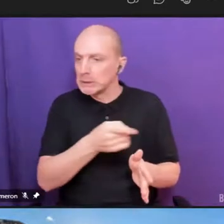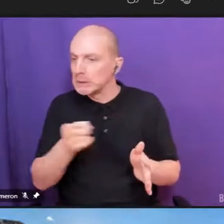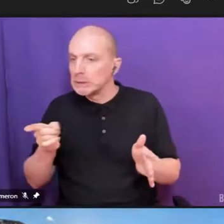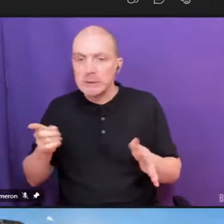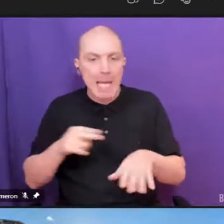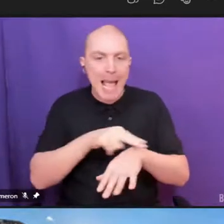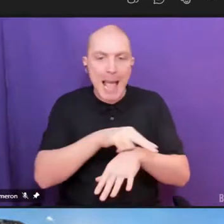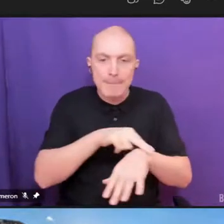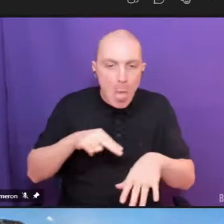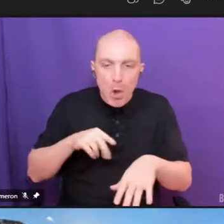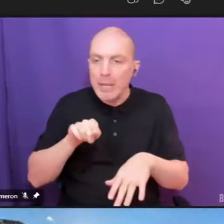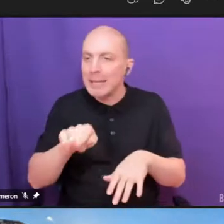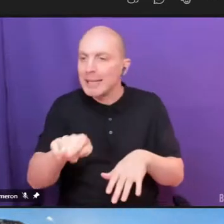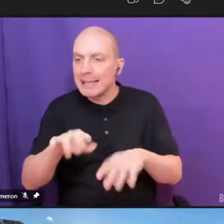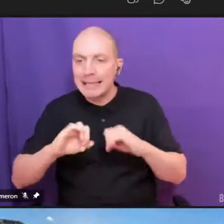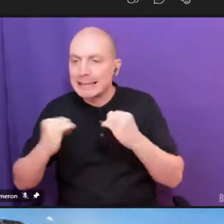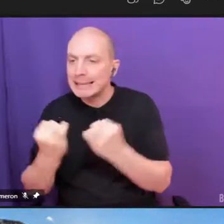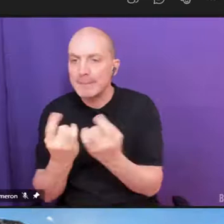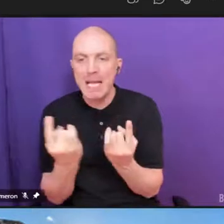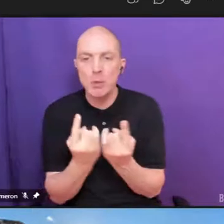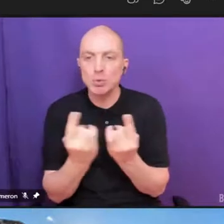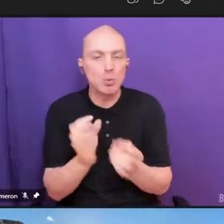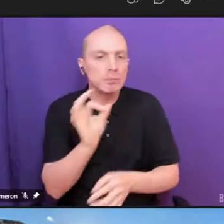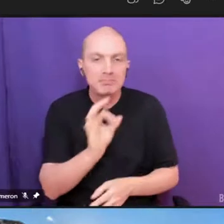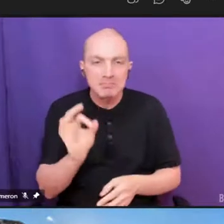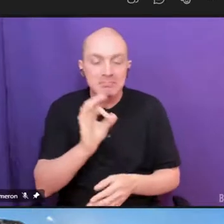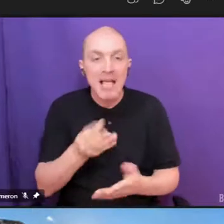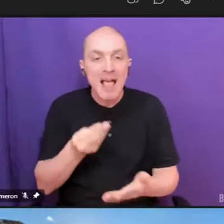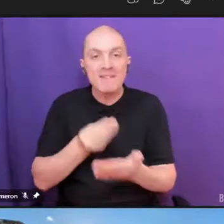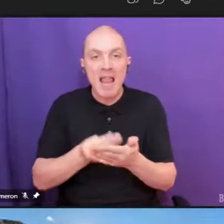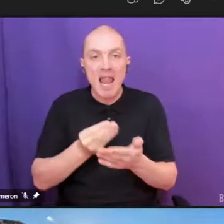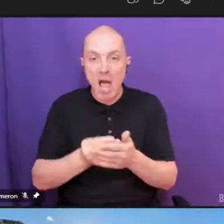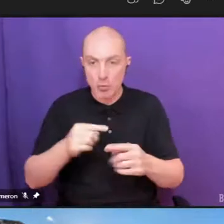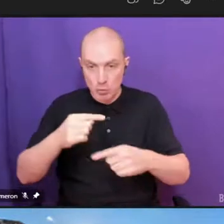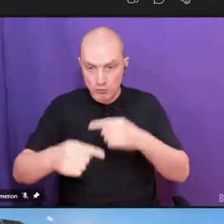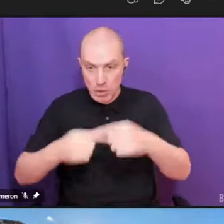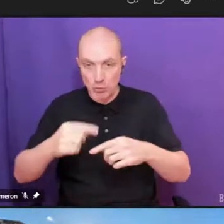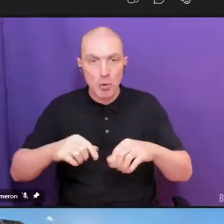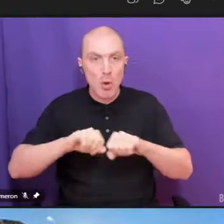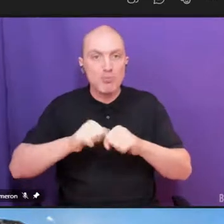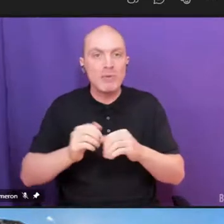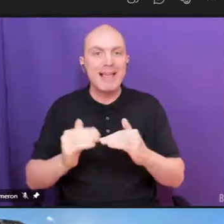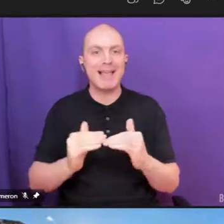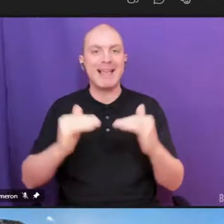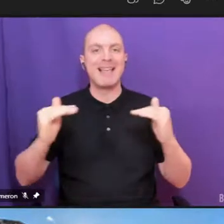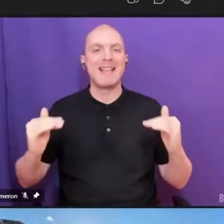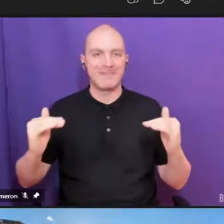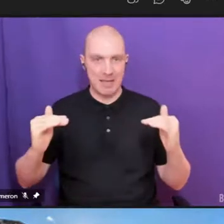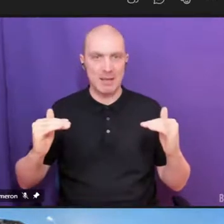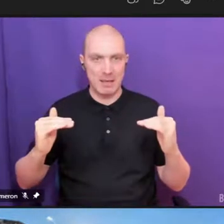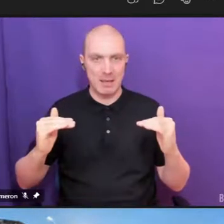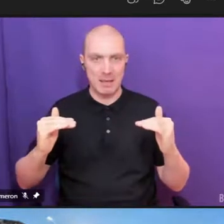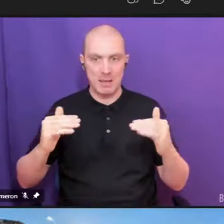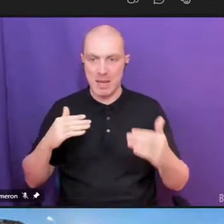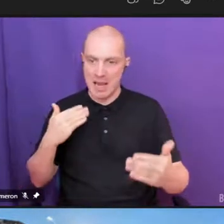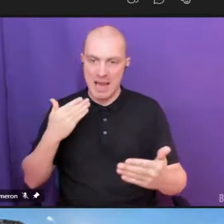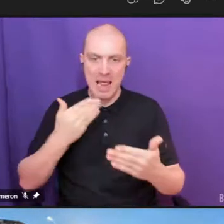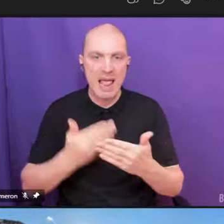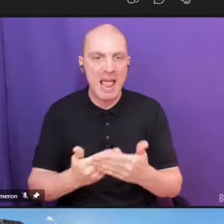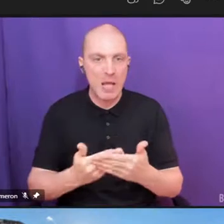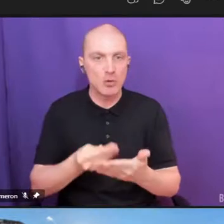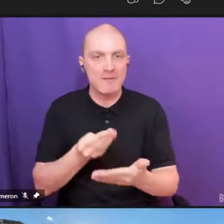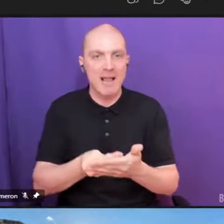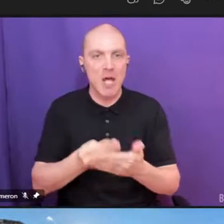to you. And in terms of our financial position, we're reporting a break-even position at the end of the financial year. So